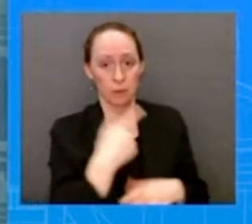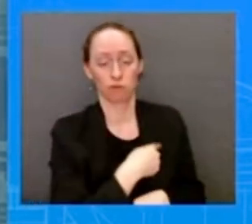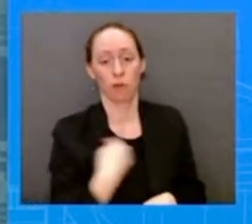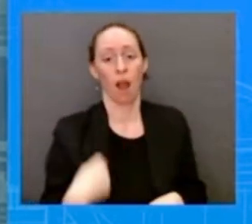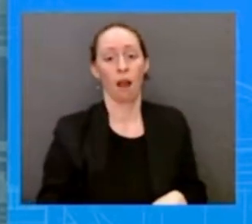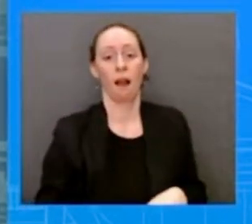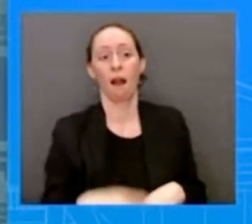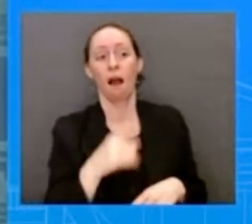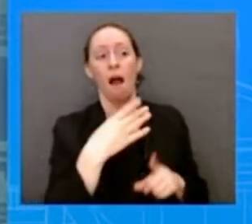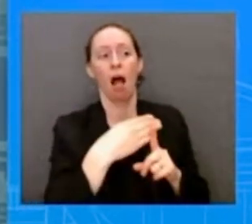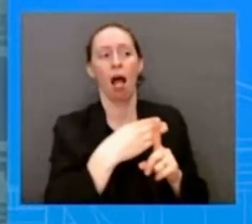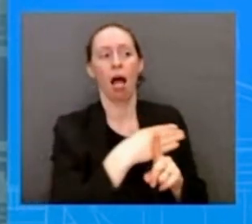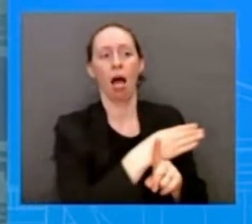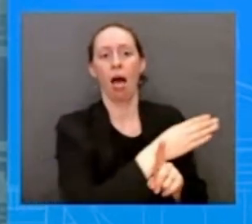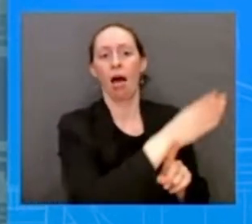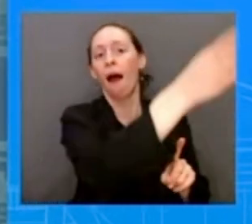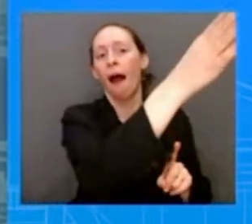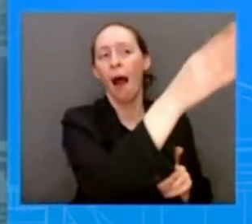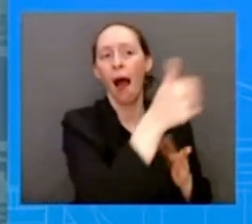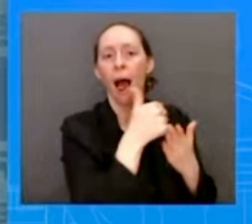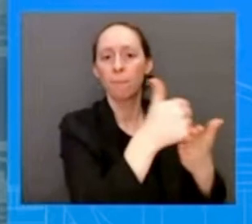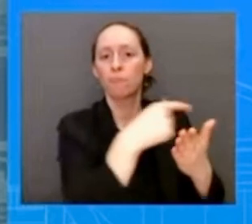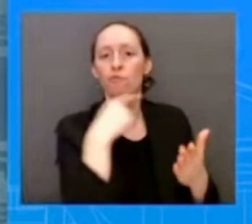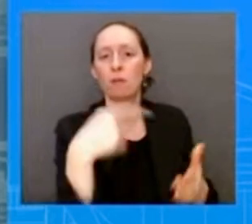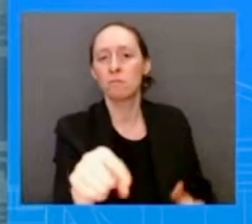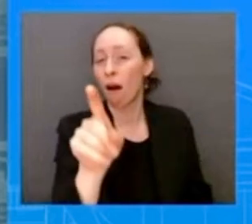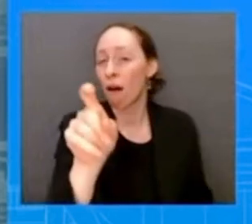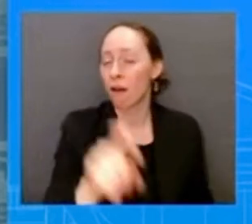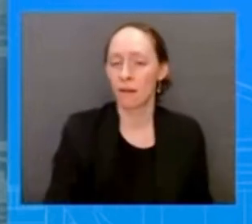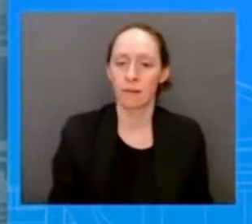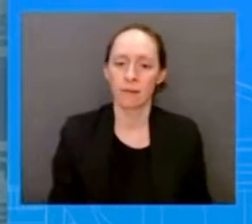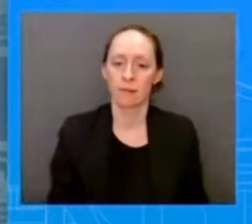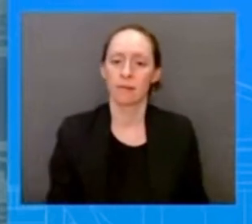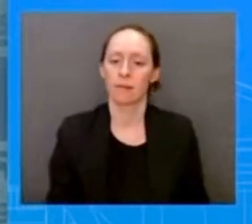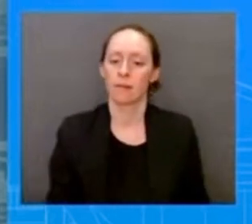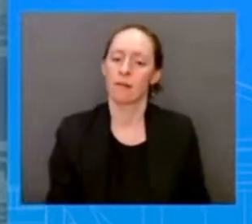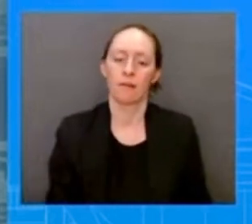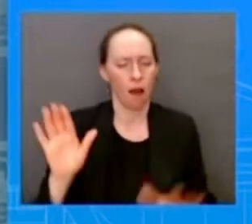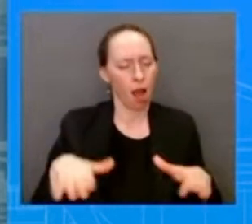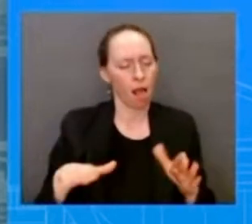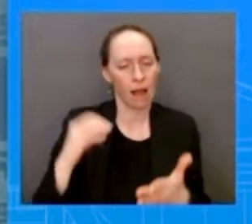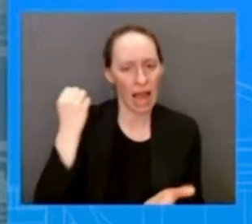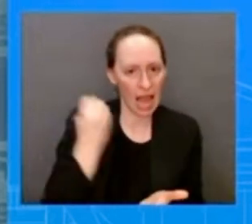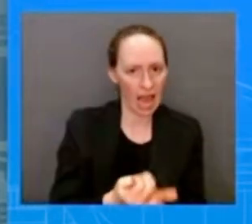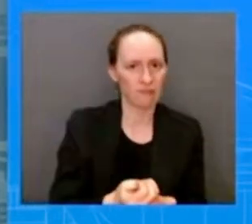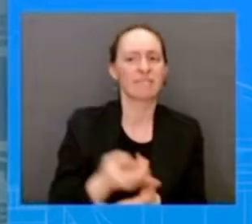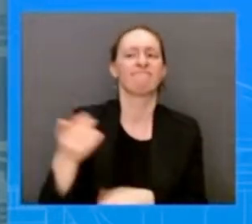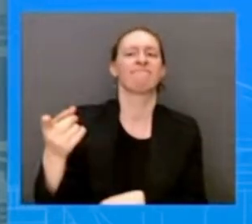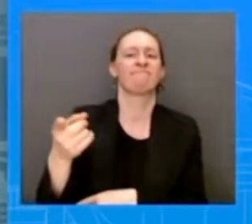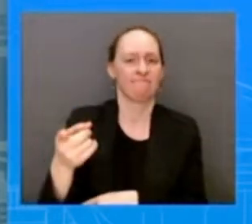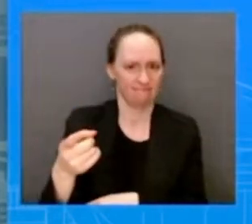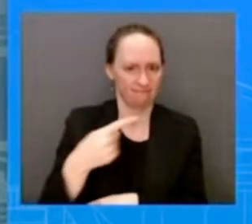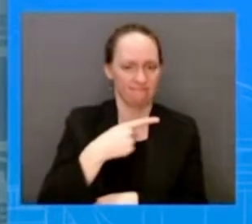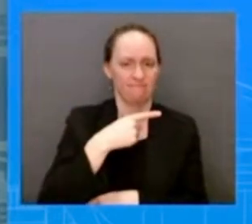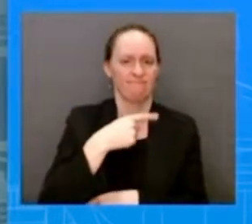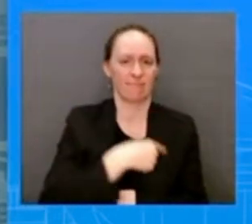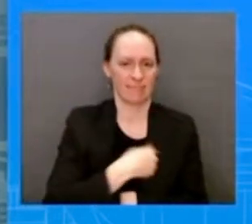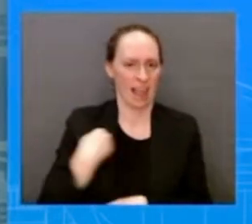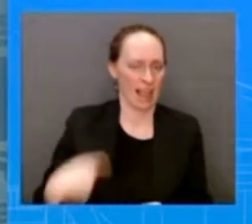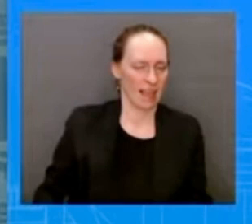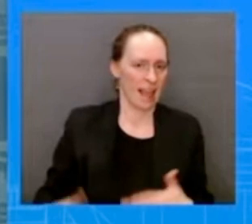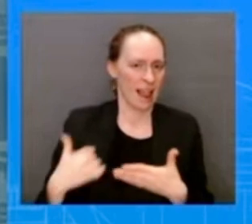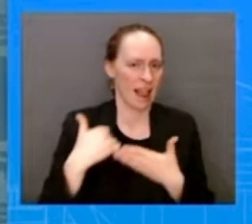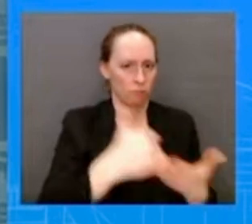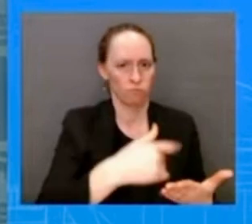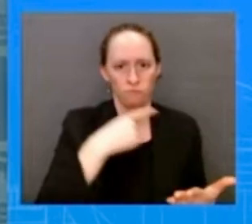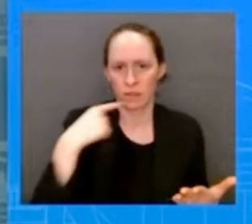don't think it's helpful to get ahead of where we are here in this process. We've communicated that the Chinese are concerned about this. It's really not in their best